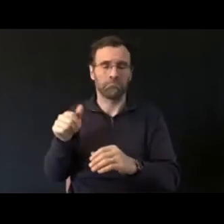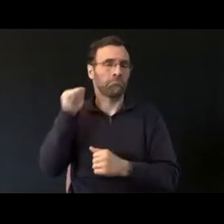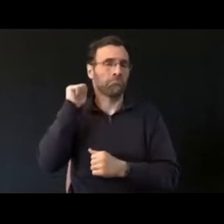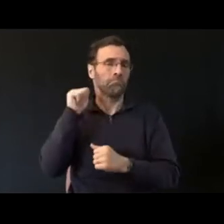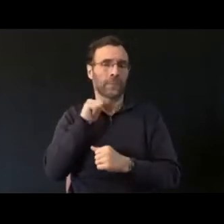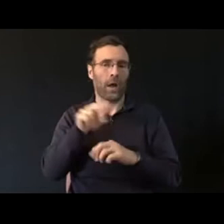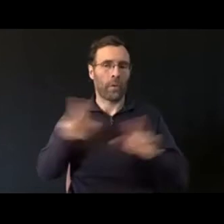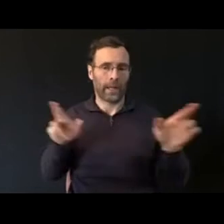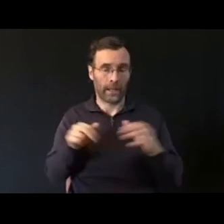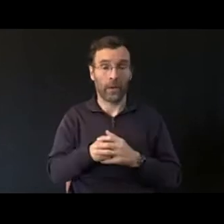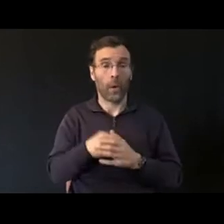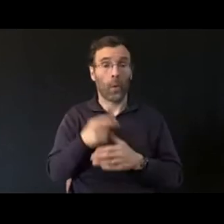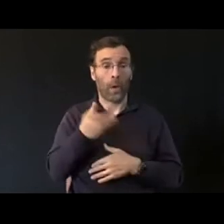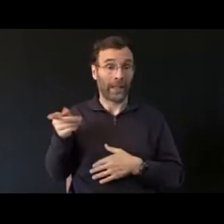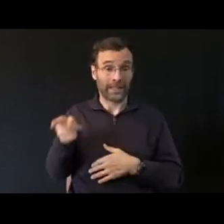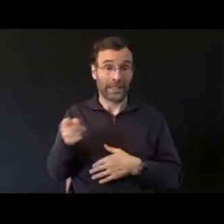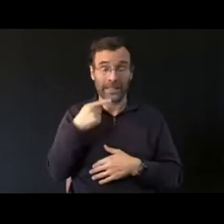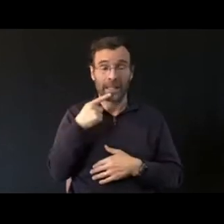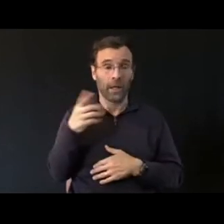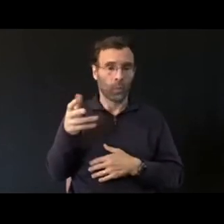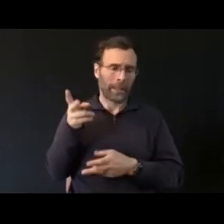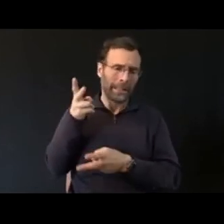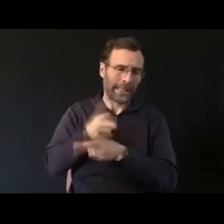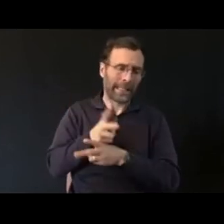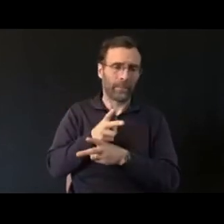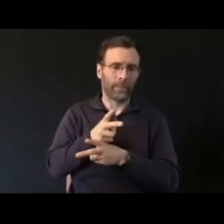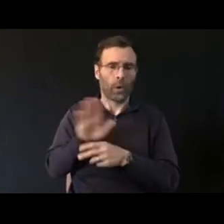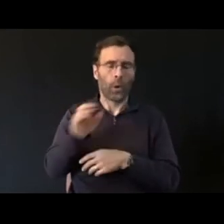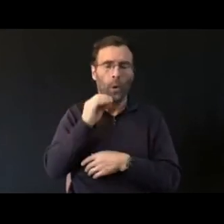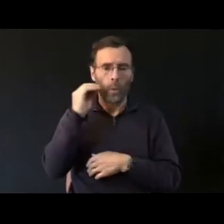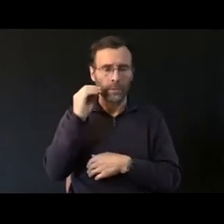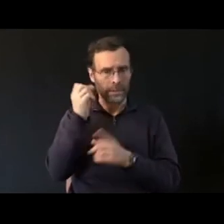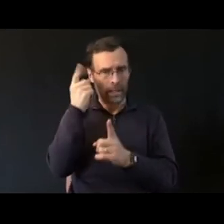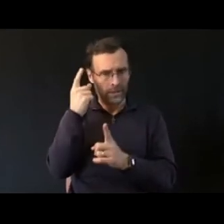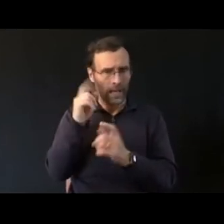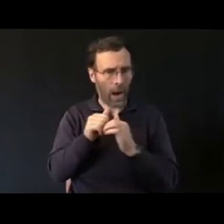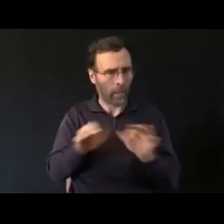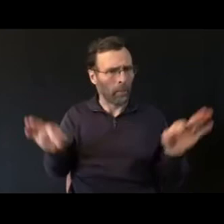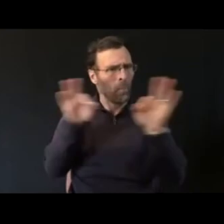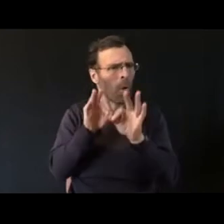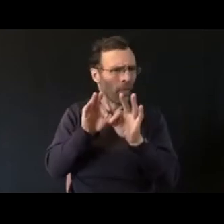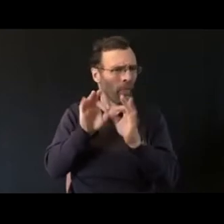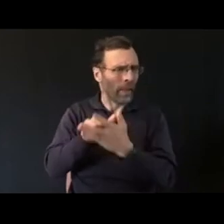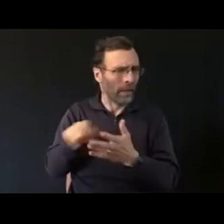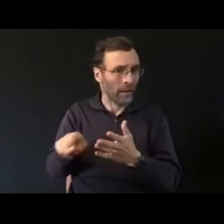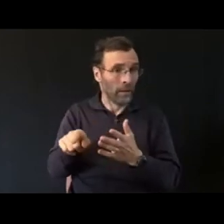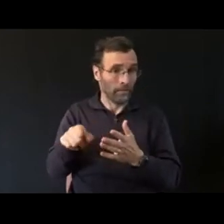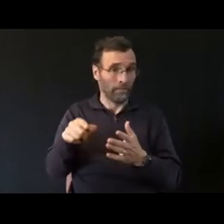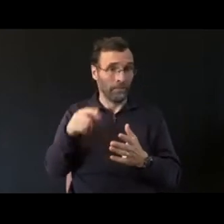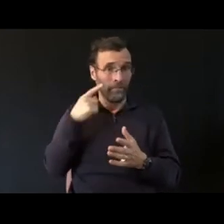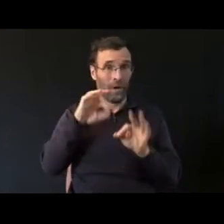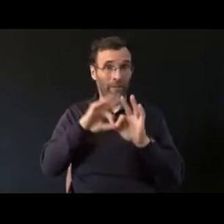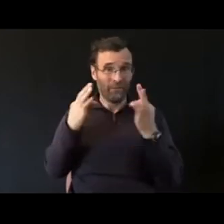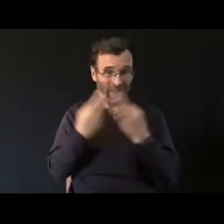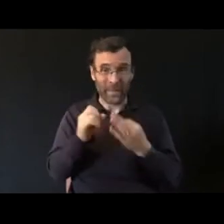one thing that she has said, like she wants to keep the asset of a home. She understands how important that is, especially for a family of